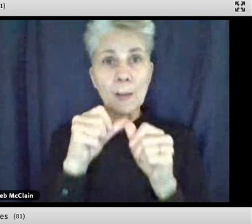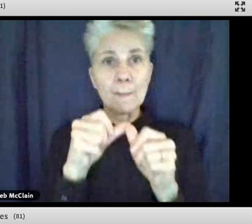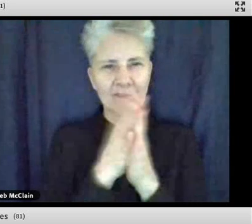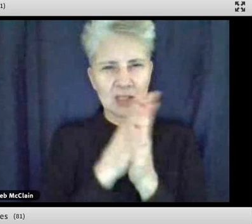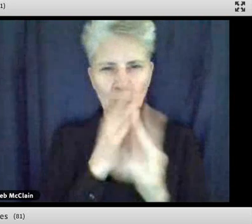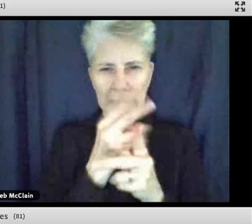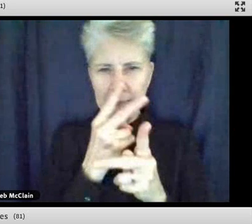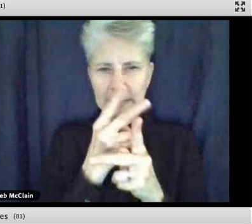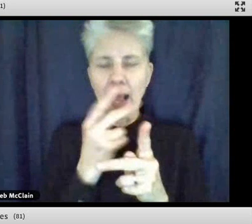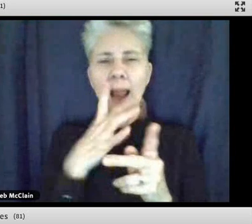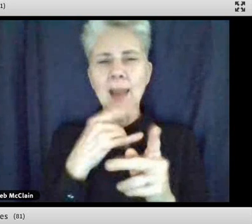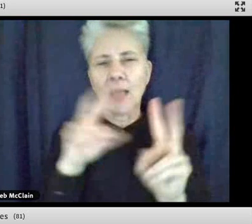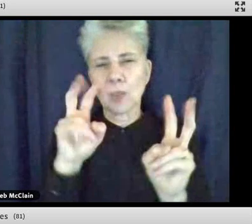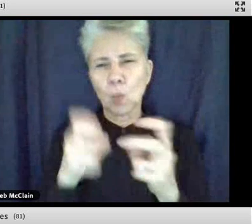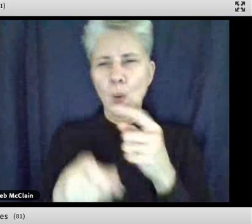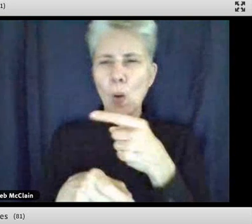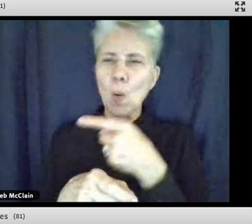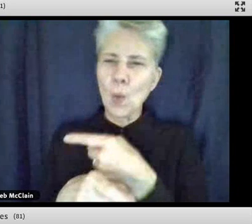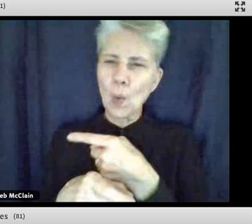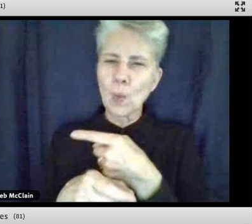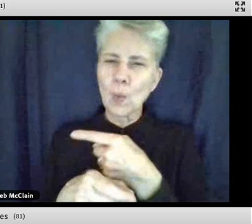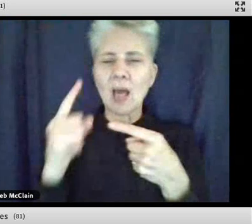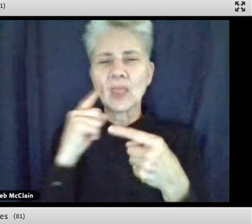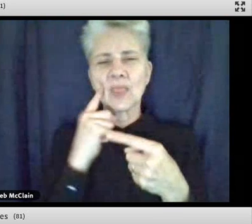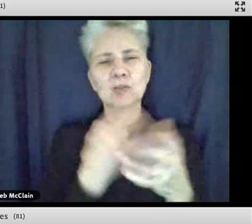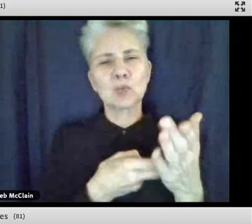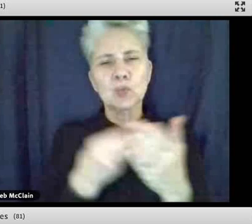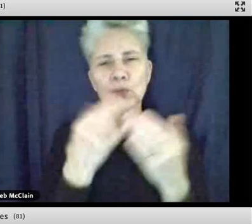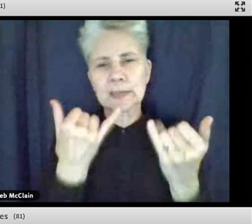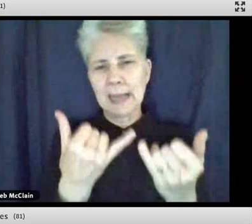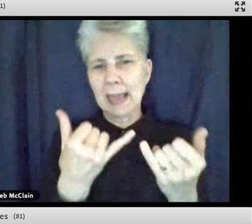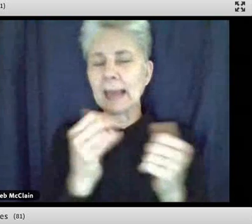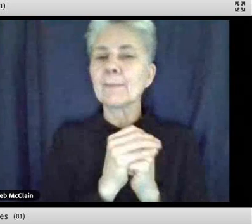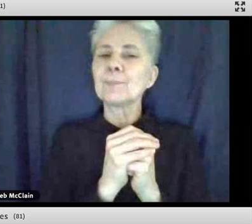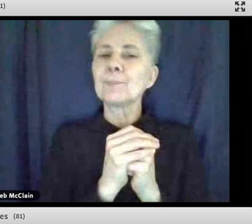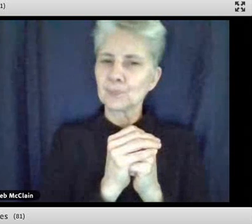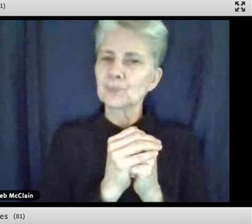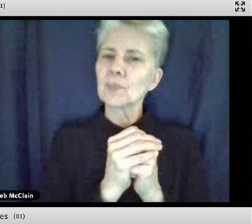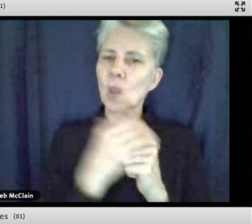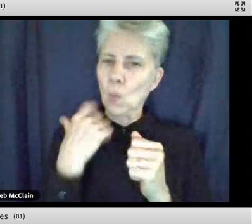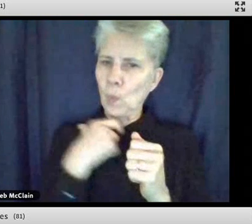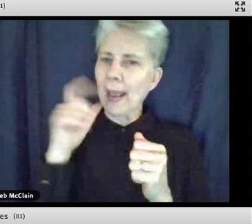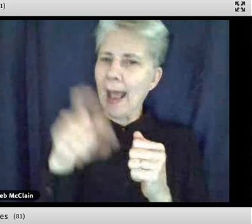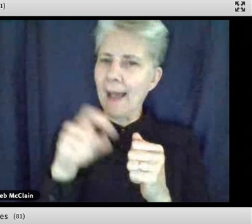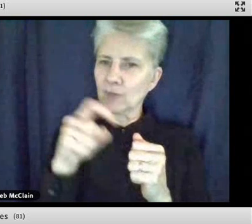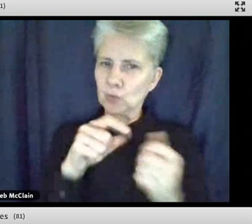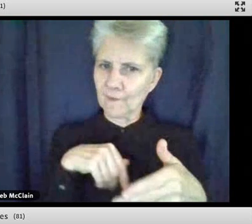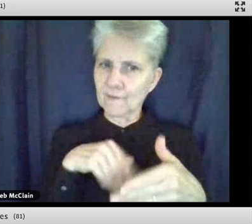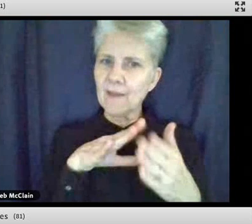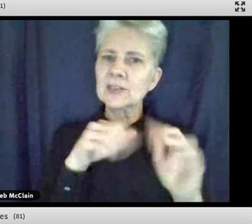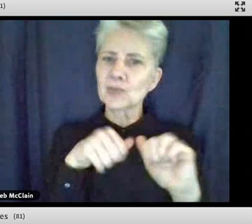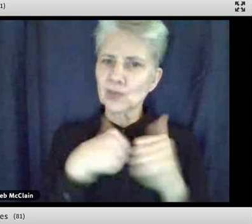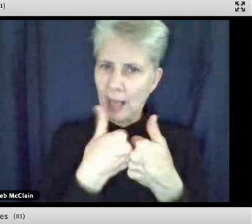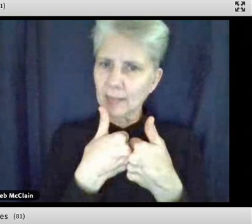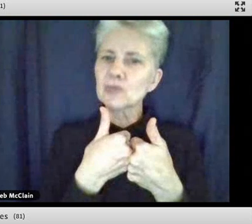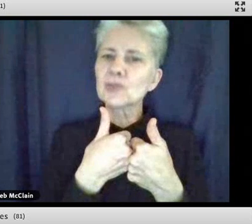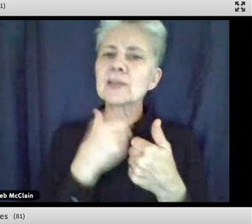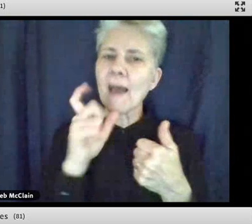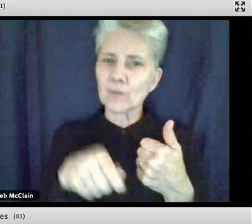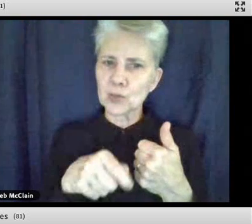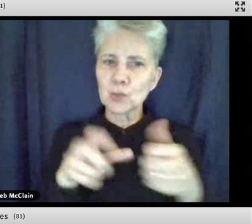really like this quote by Martin Luther King. I think it stands true today as well. We have to face these challenges and do